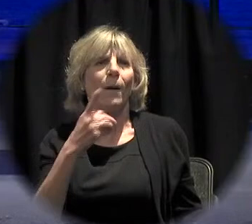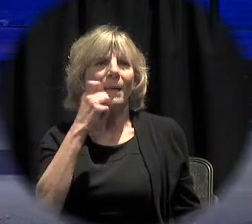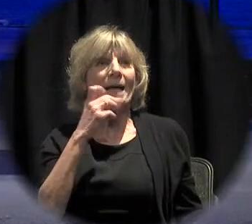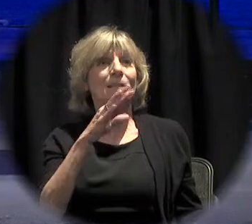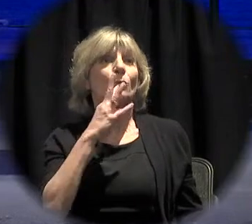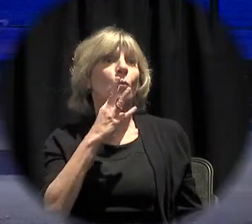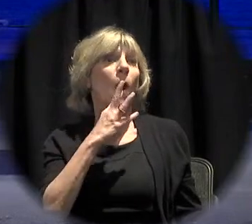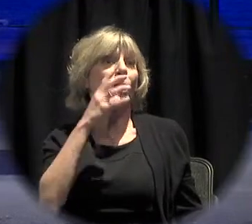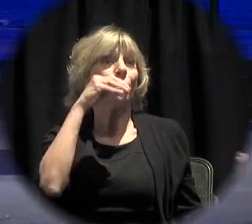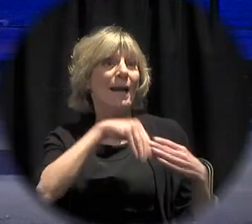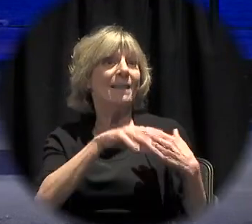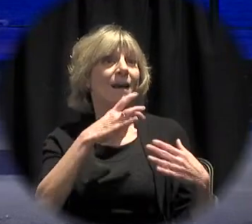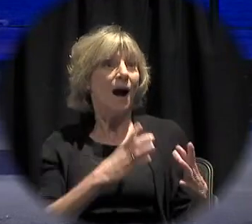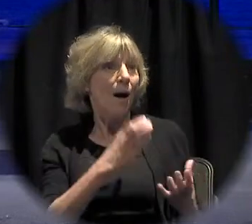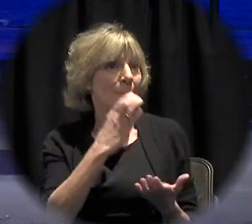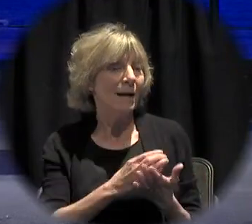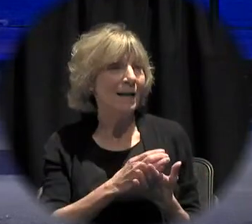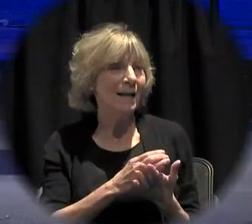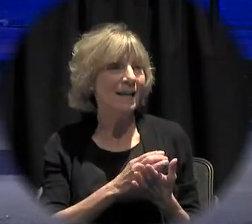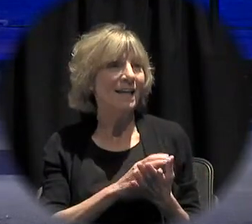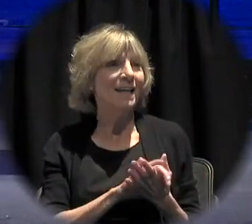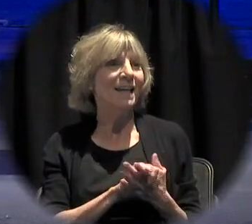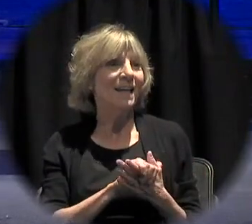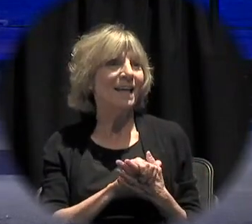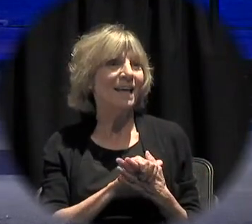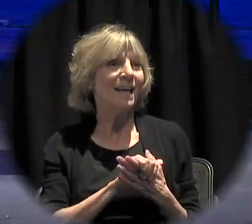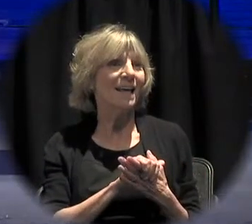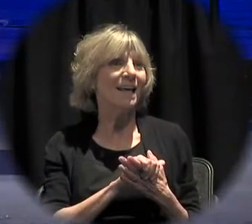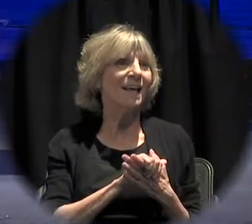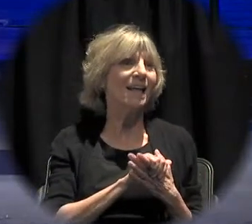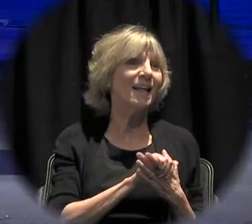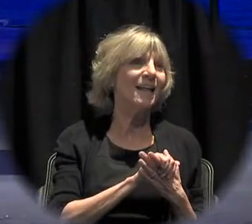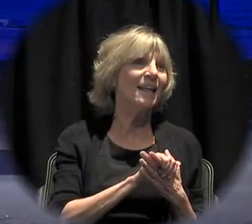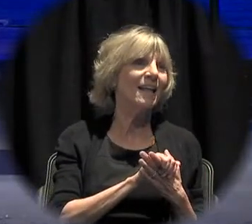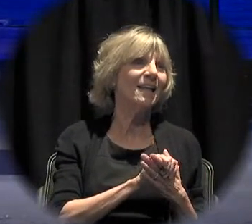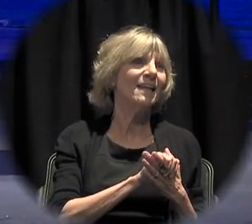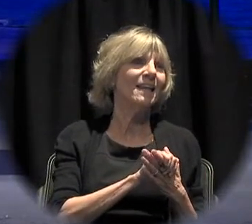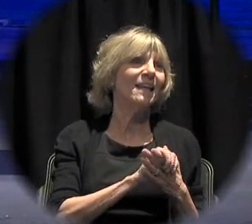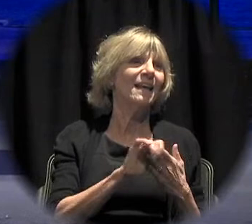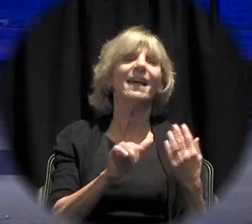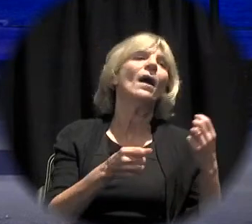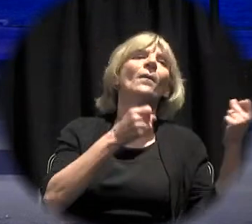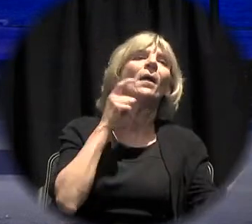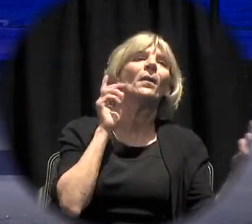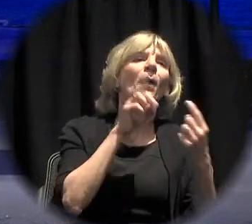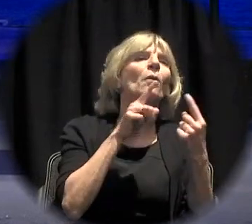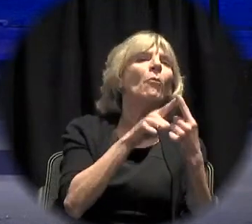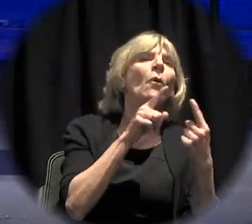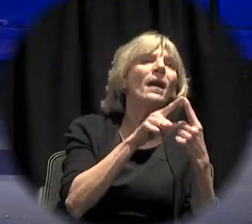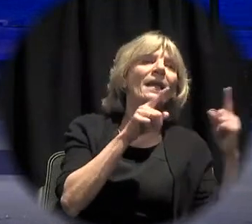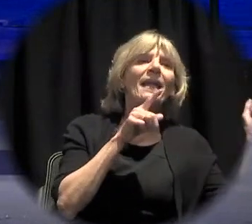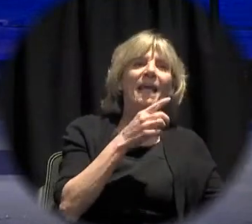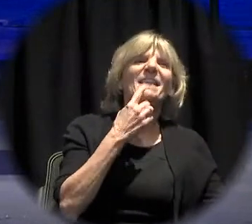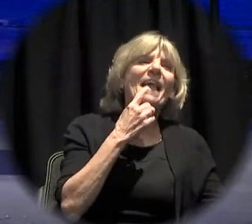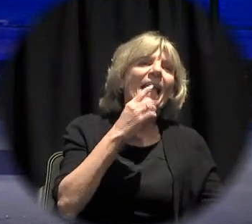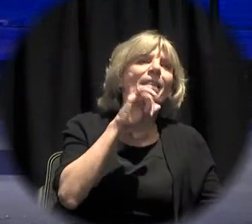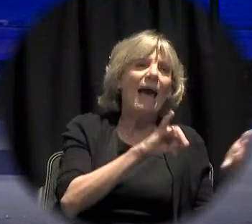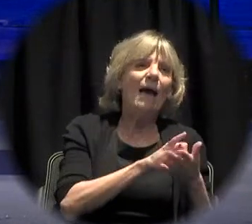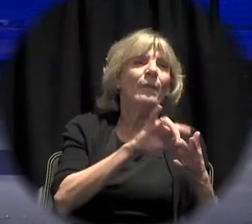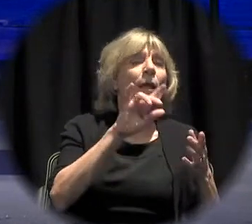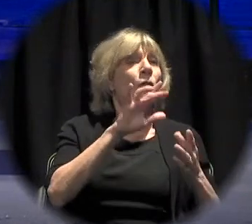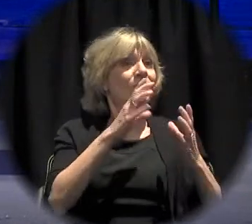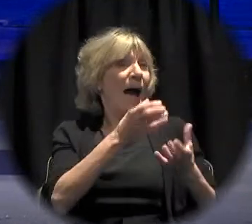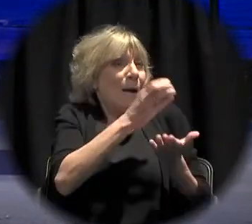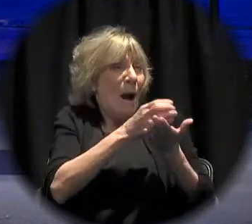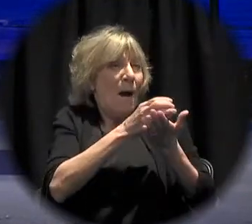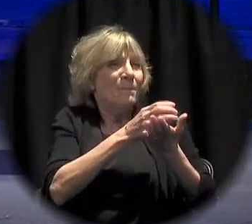cup. What if there was dirty motor oil in there or acid? We'd have a lot more damage and a lot more cleanup to do. It's a